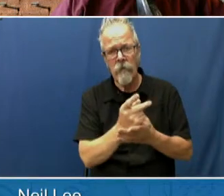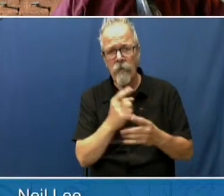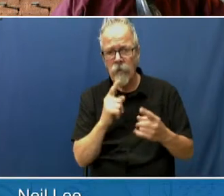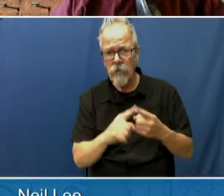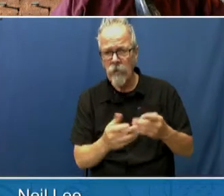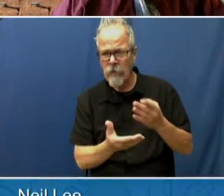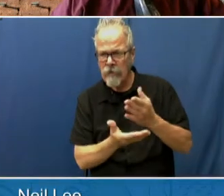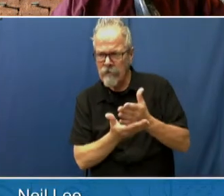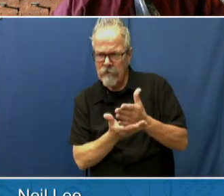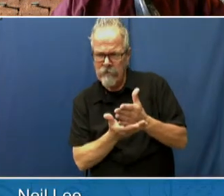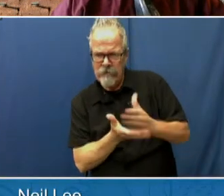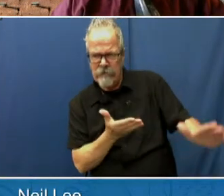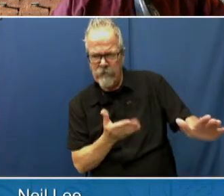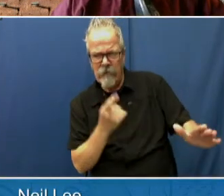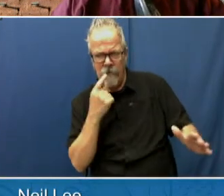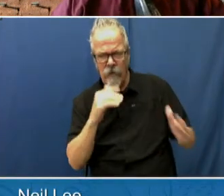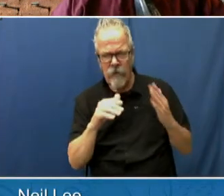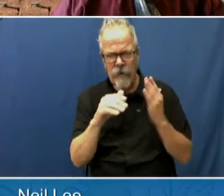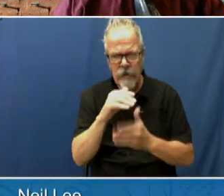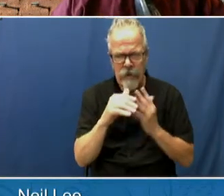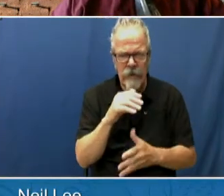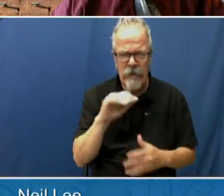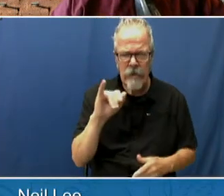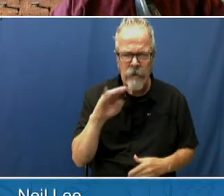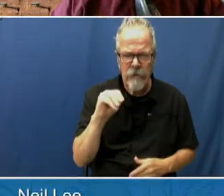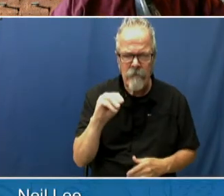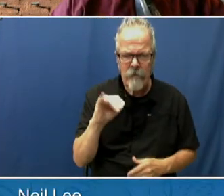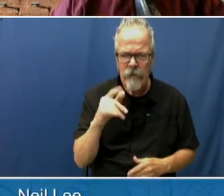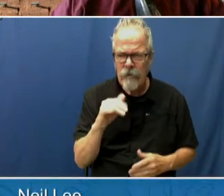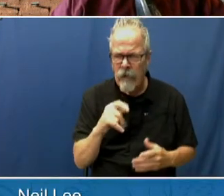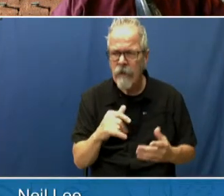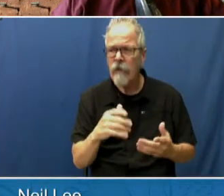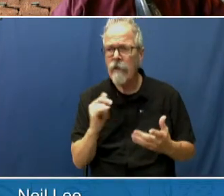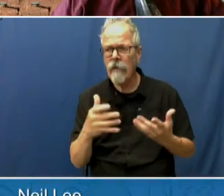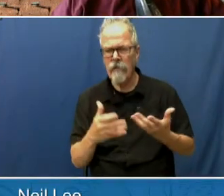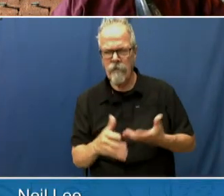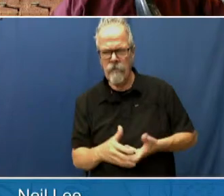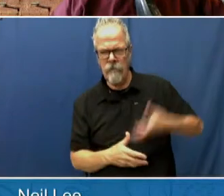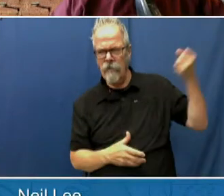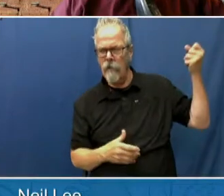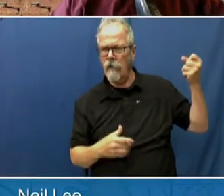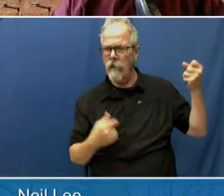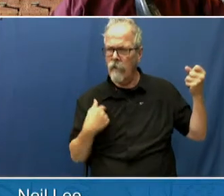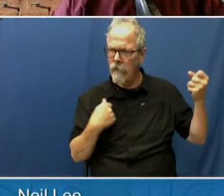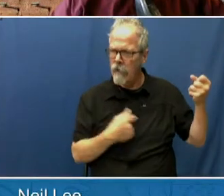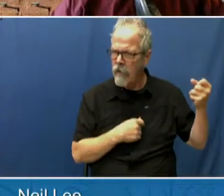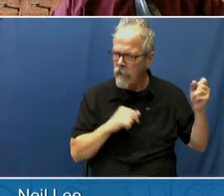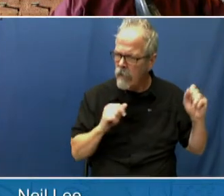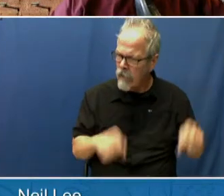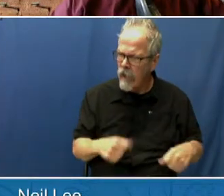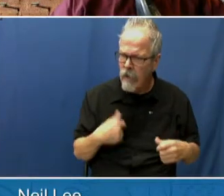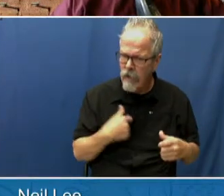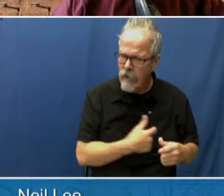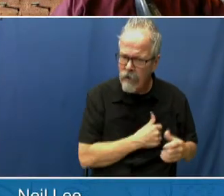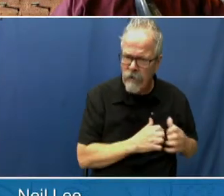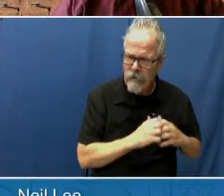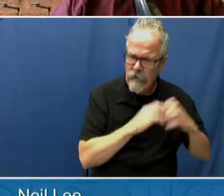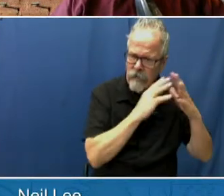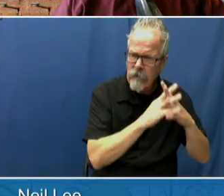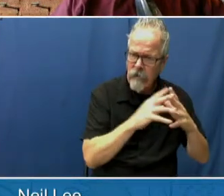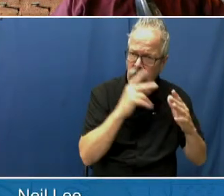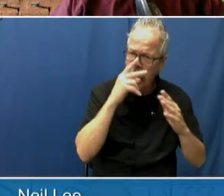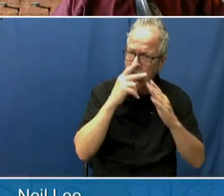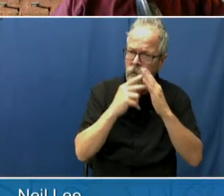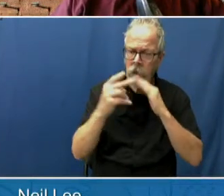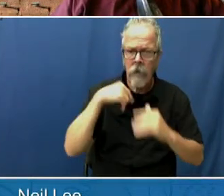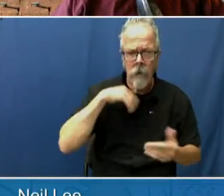basic rights and privileges enjoyed by everyone else. I hope that will never happen again.